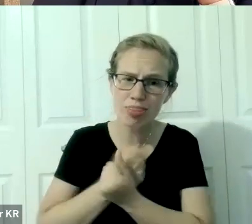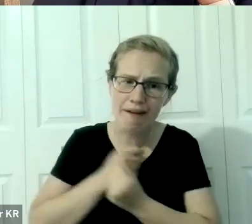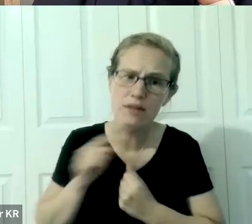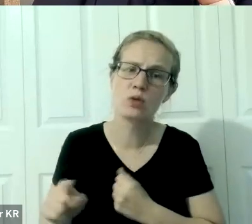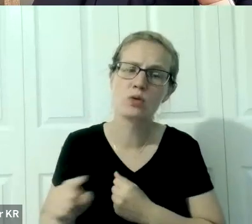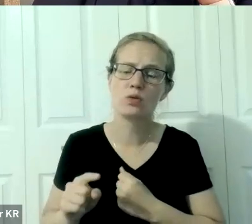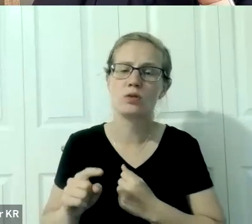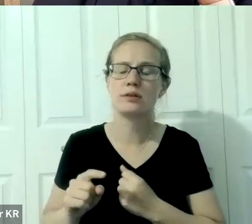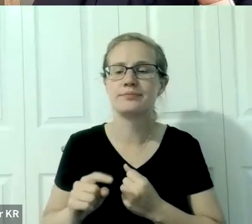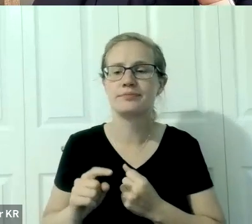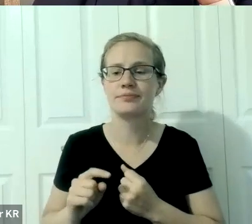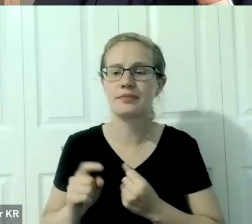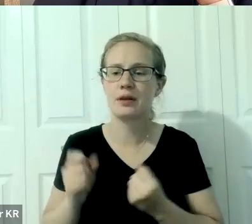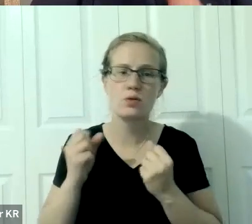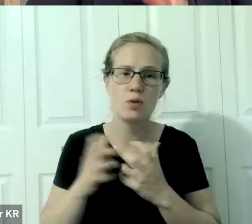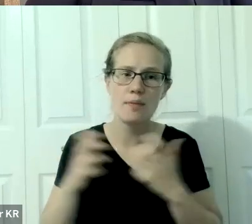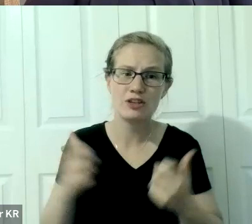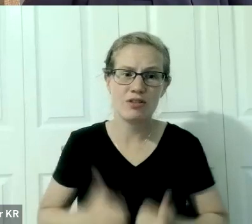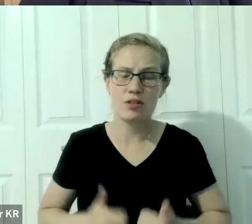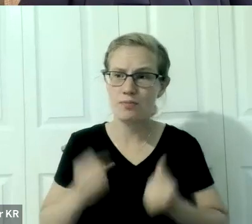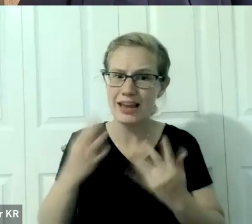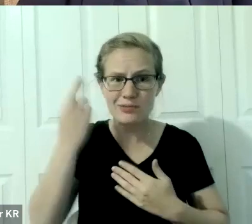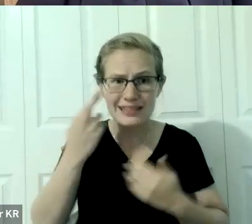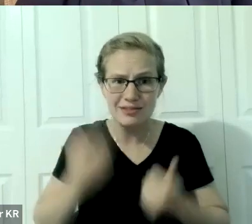and, you know, you've got so much to live for.